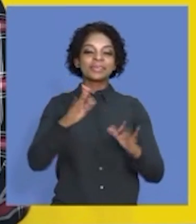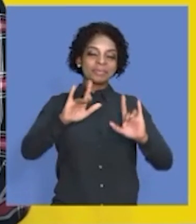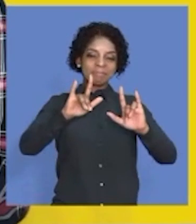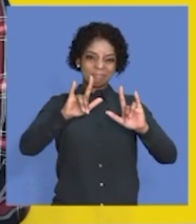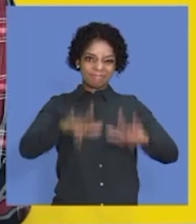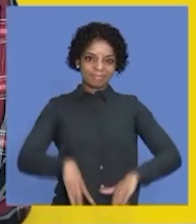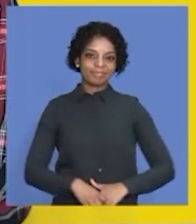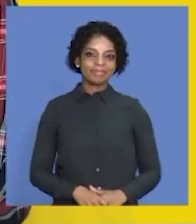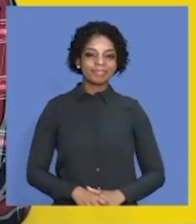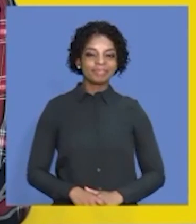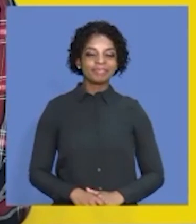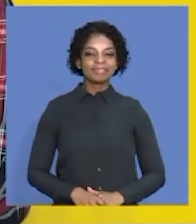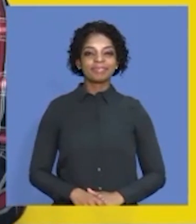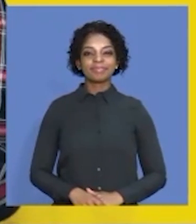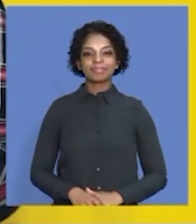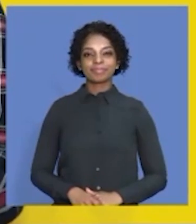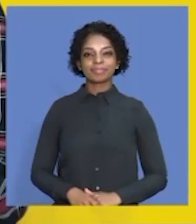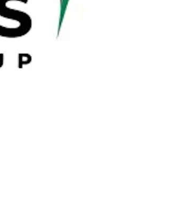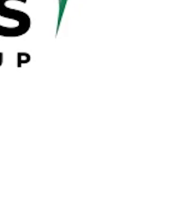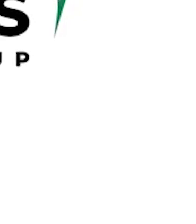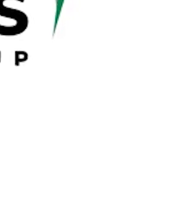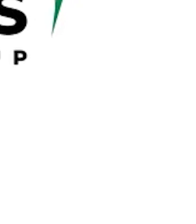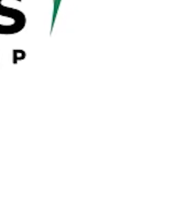Ashraf, thank you and goodbye.